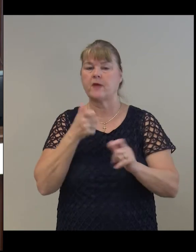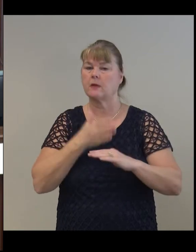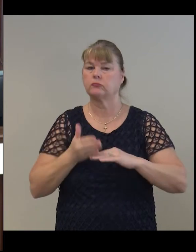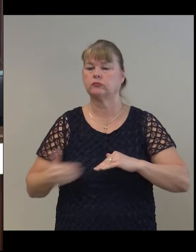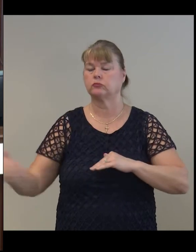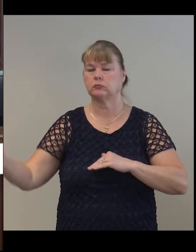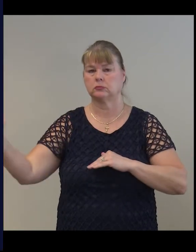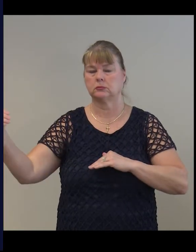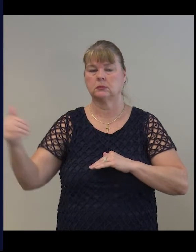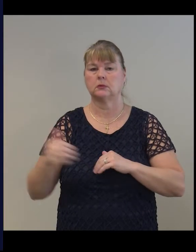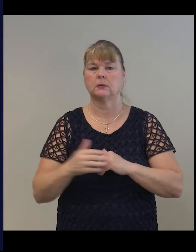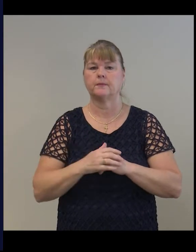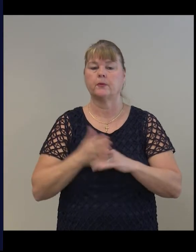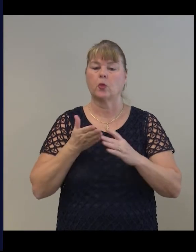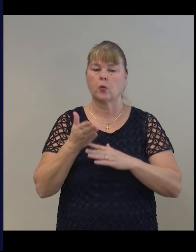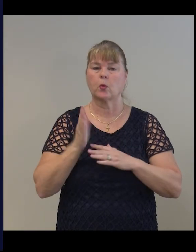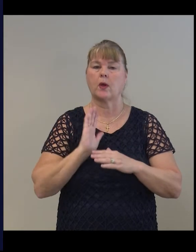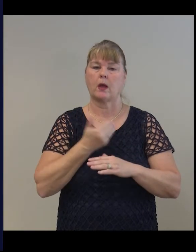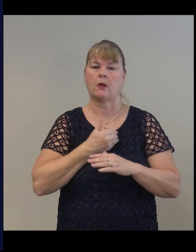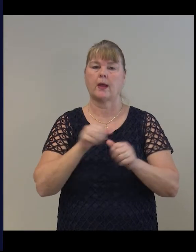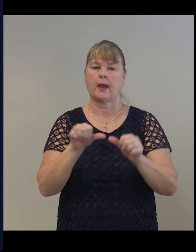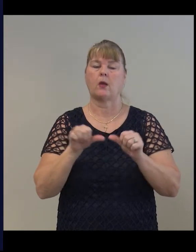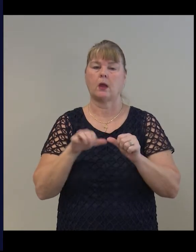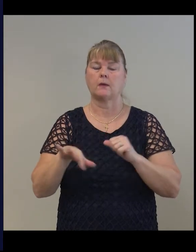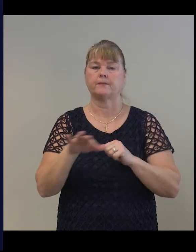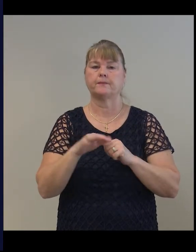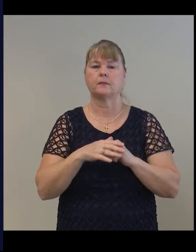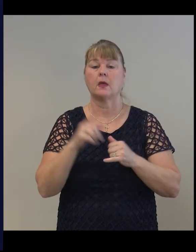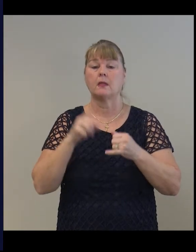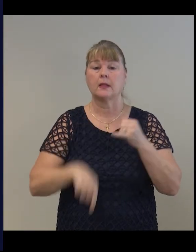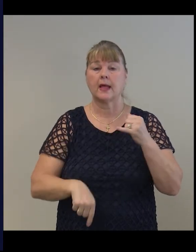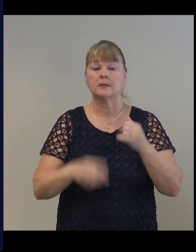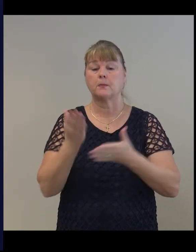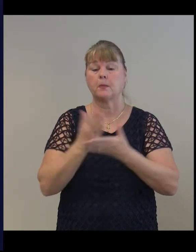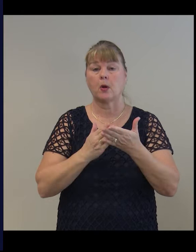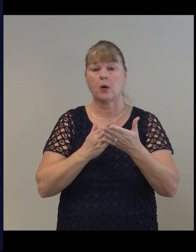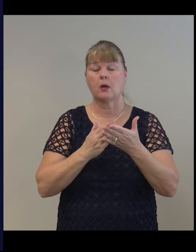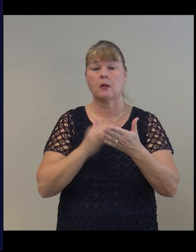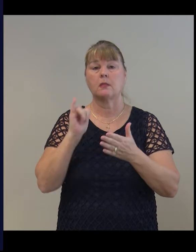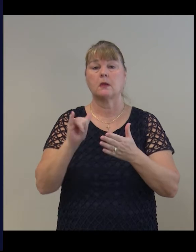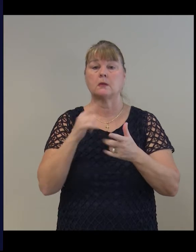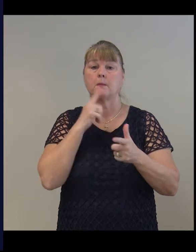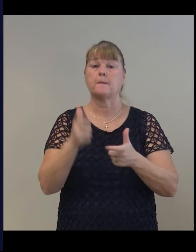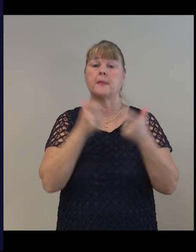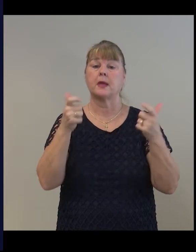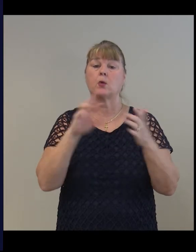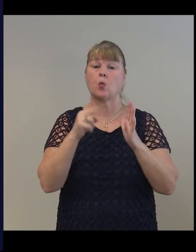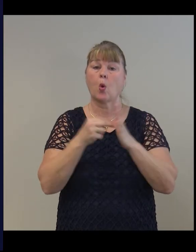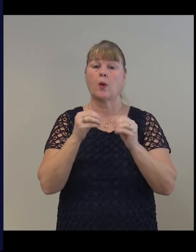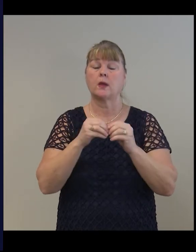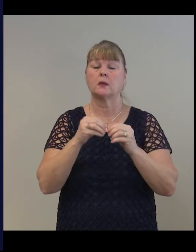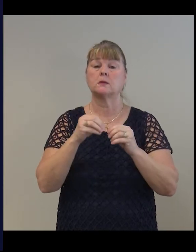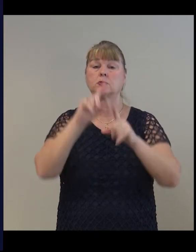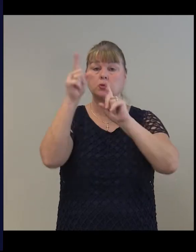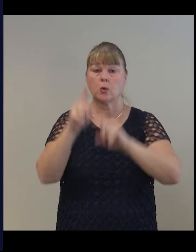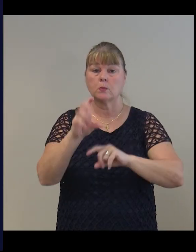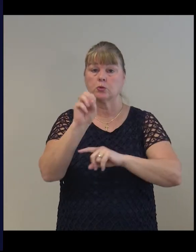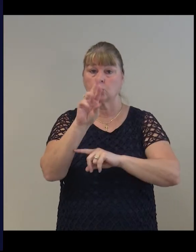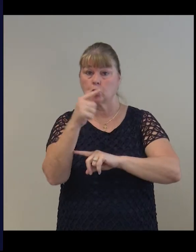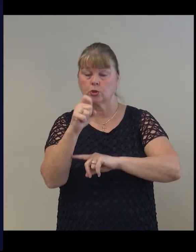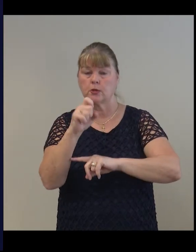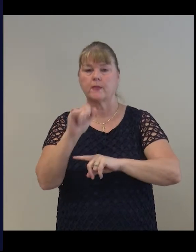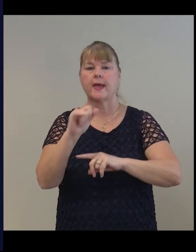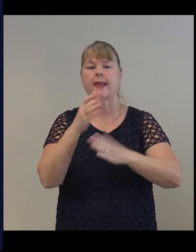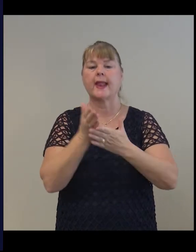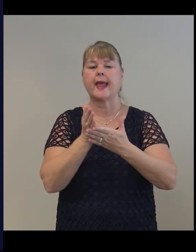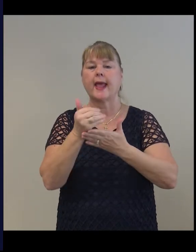last part that plays a huge role in storm surge is going to be the angle of approach. If we have a direct hit storm, you're likely